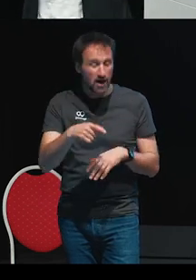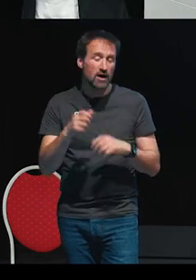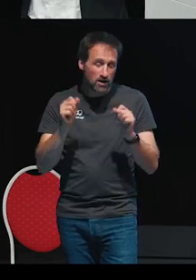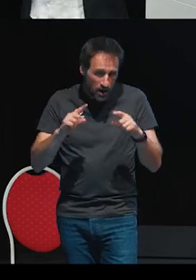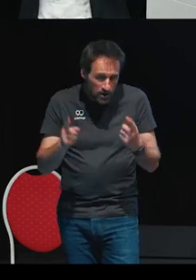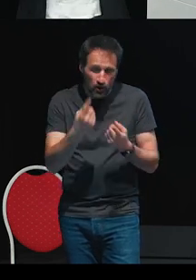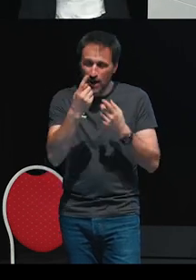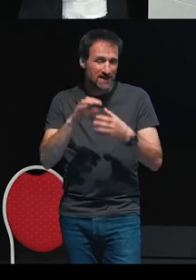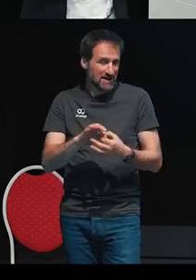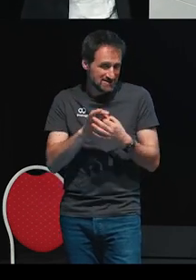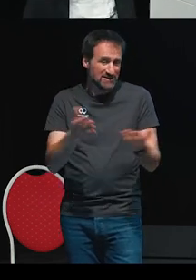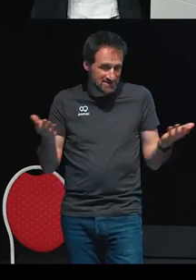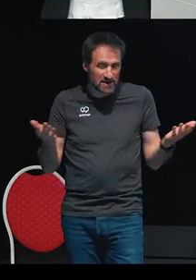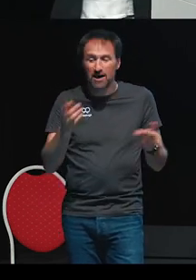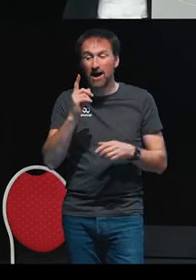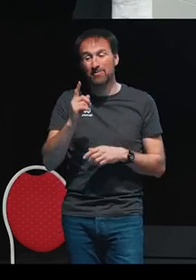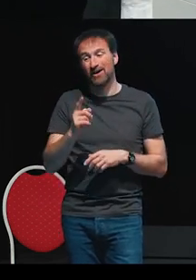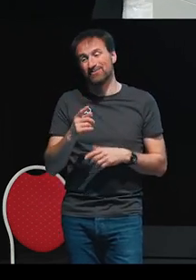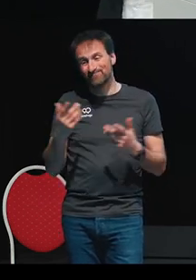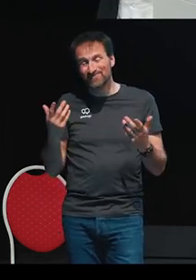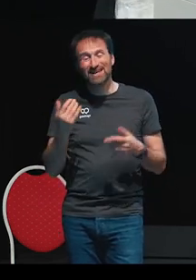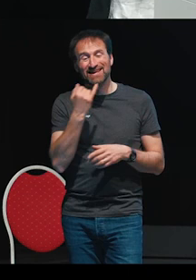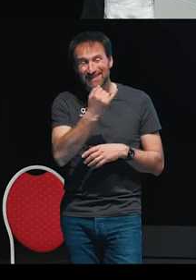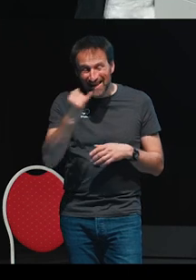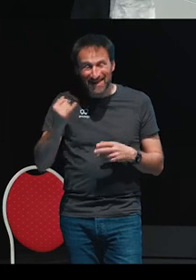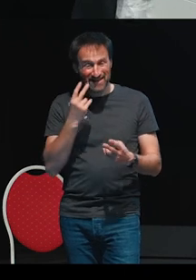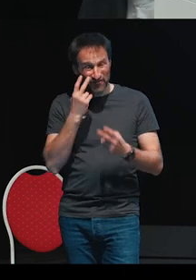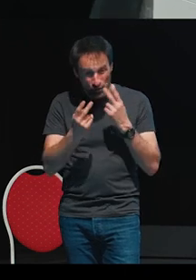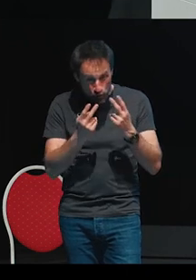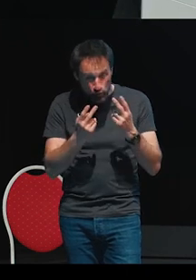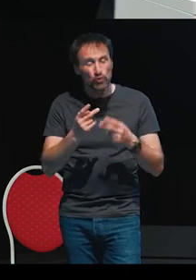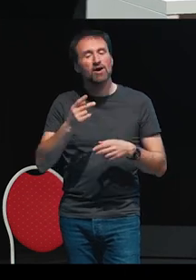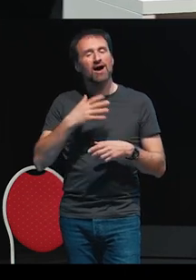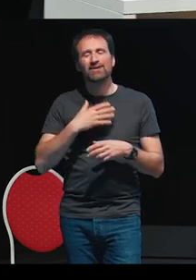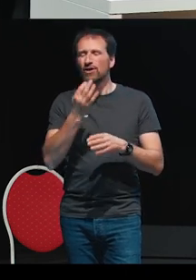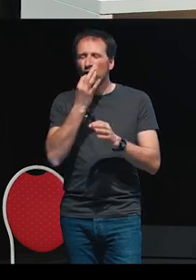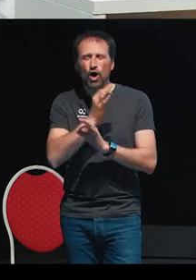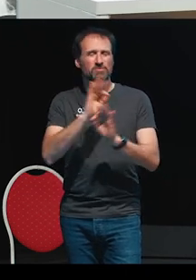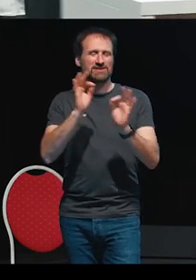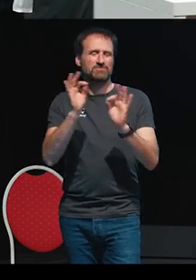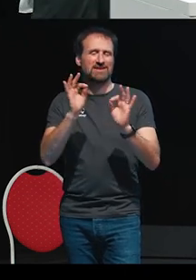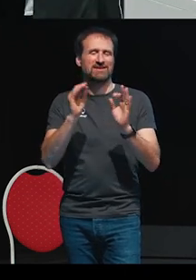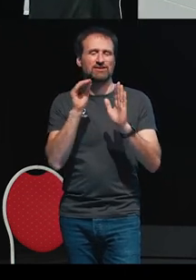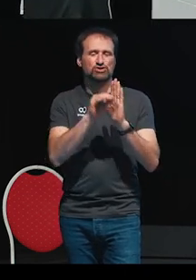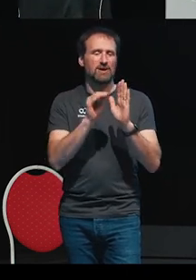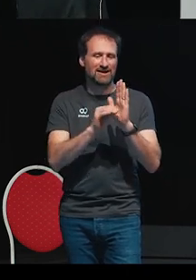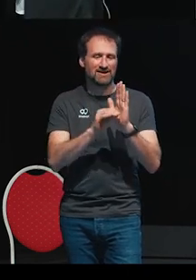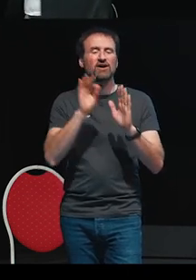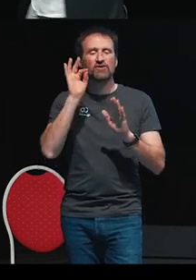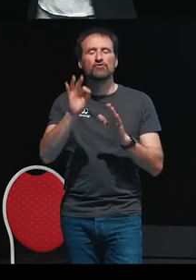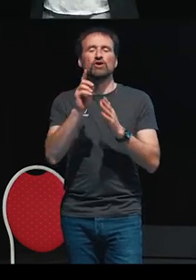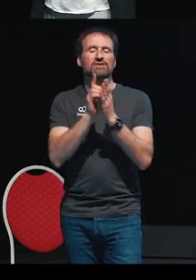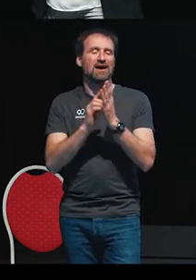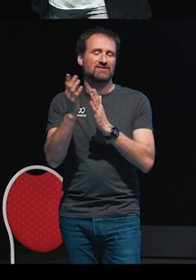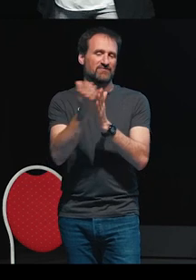each view has the most optimized storage to fetch the data. So that is the first thing. The next thing, it's